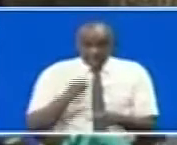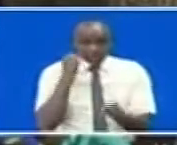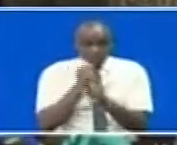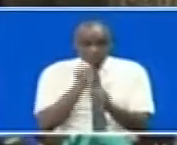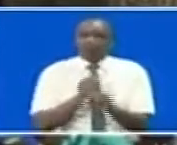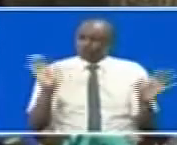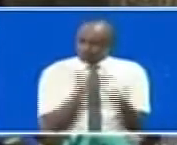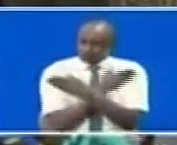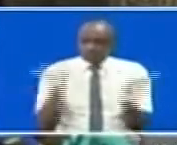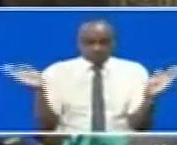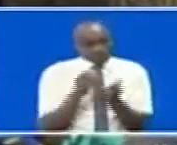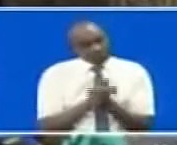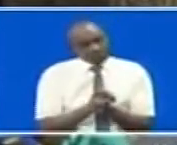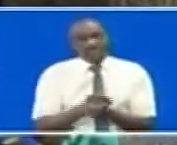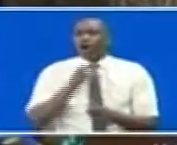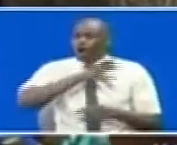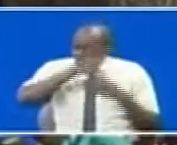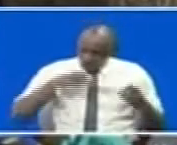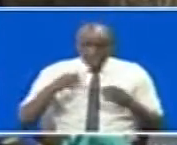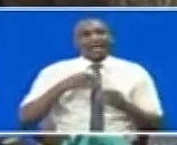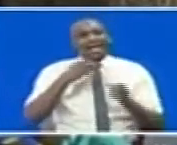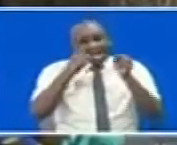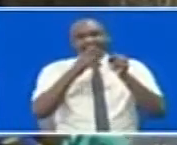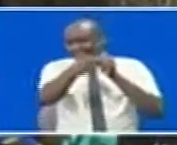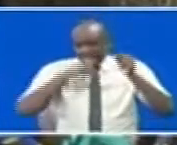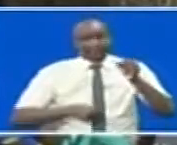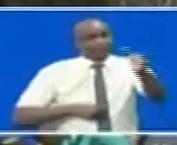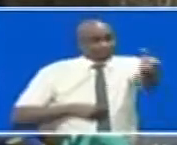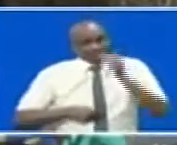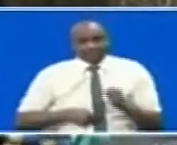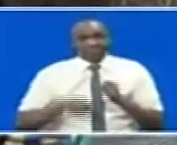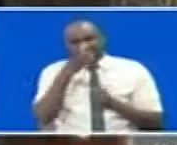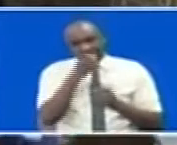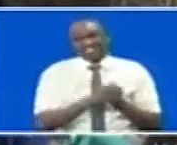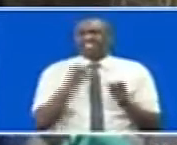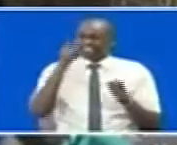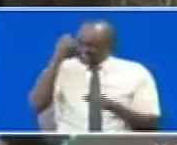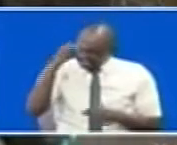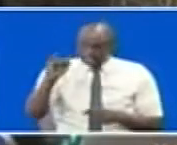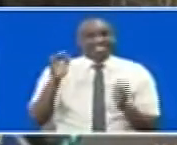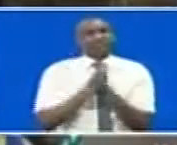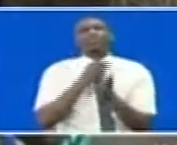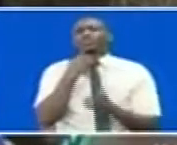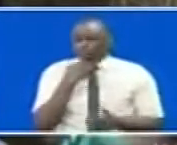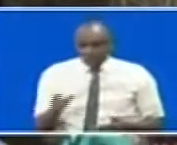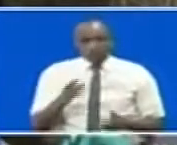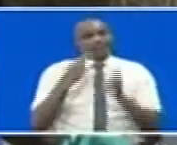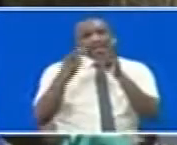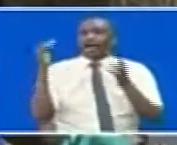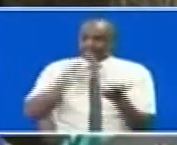full operation. Remove all the guns in Diati, in anywhere. We don't want guns